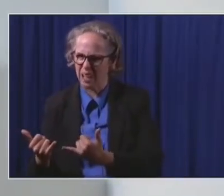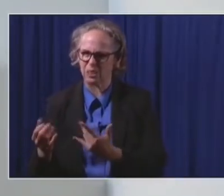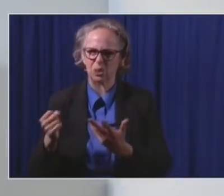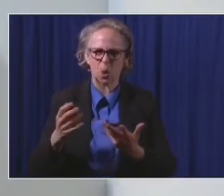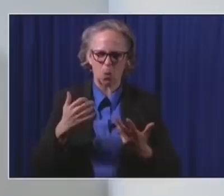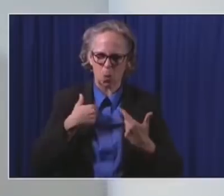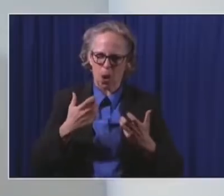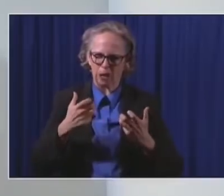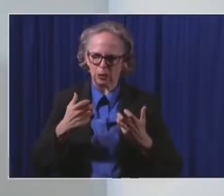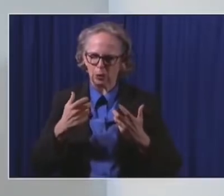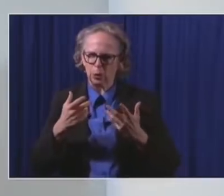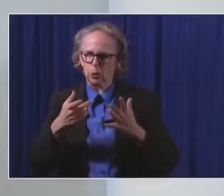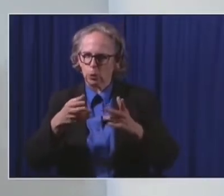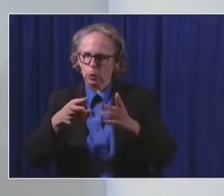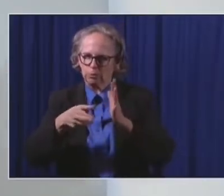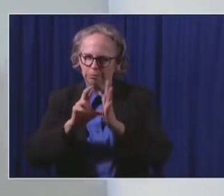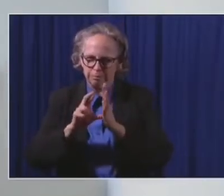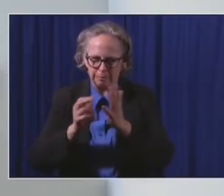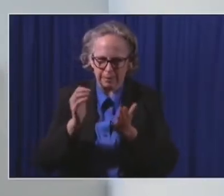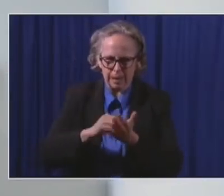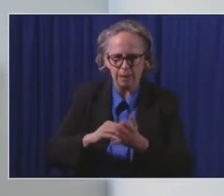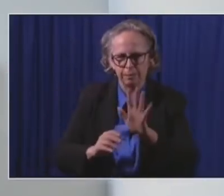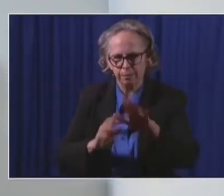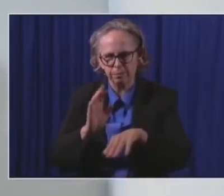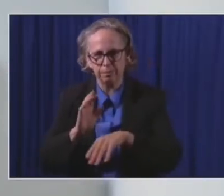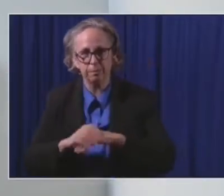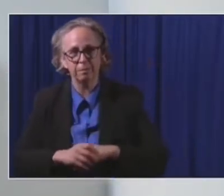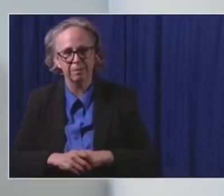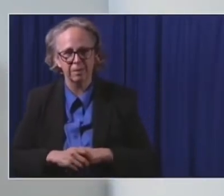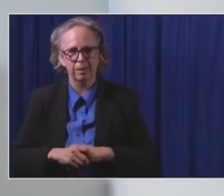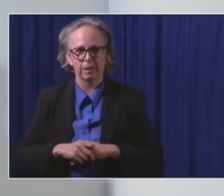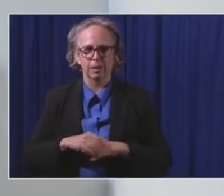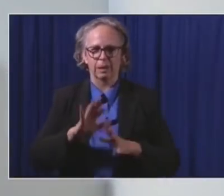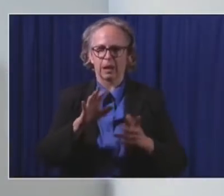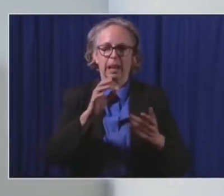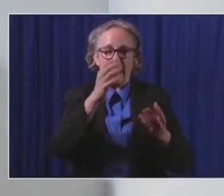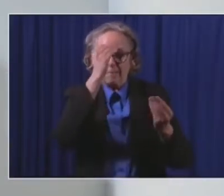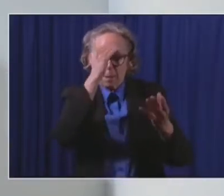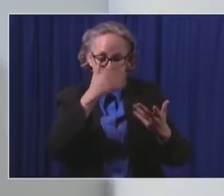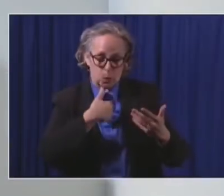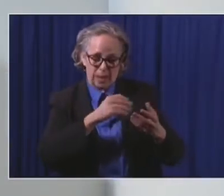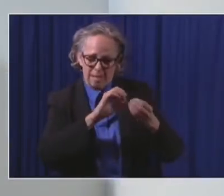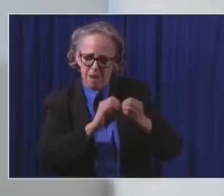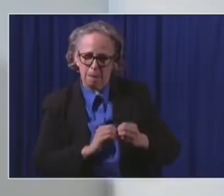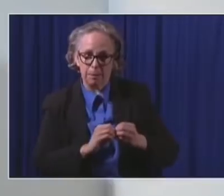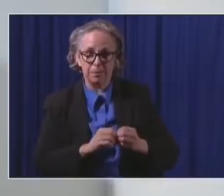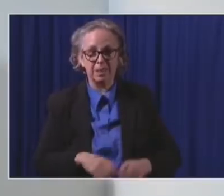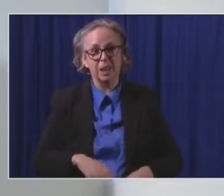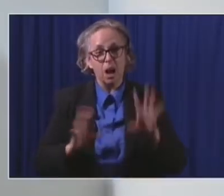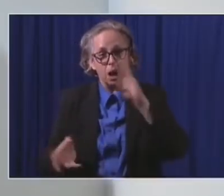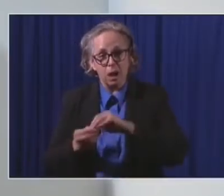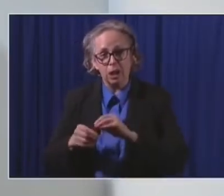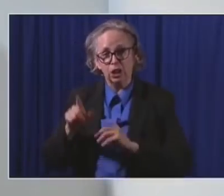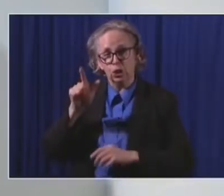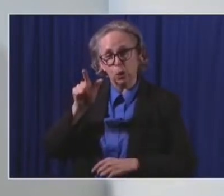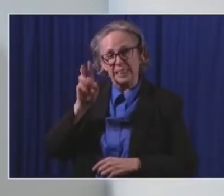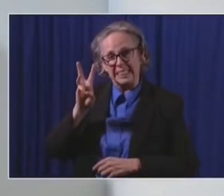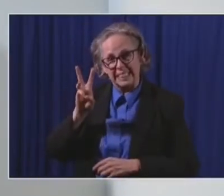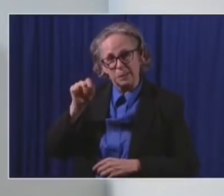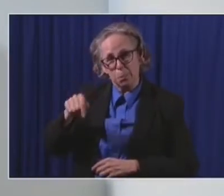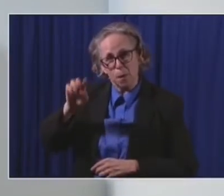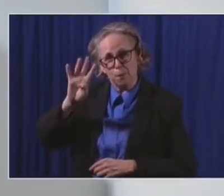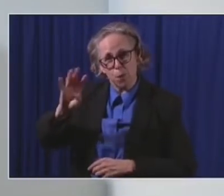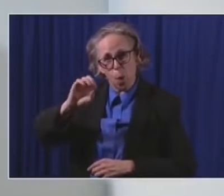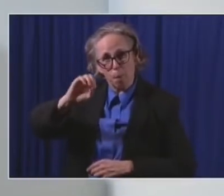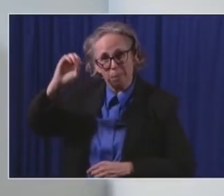people are becoming infected at a higher rate. I want to go over again the statistics that the governor covered earlier.